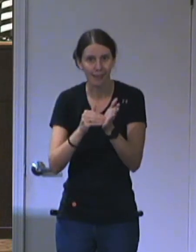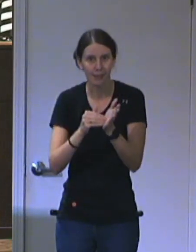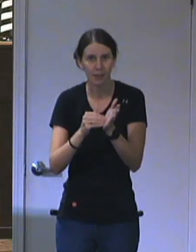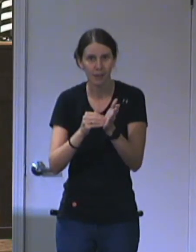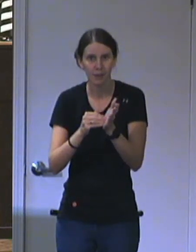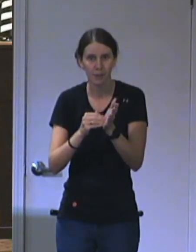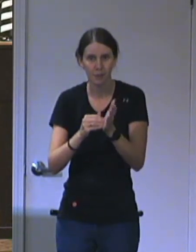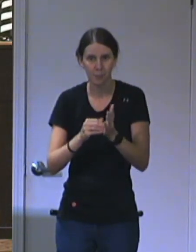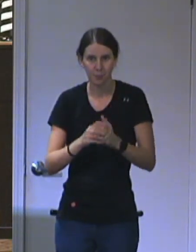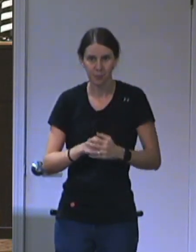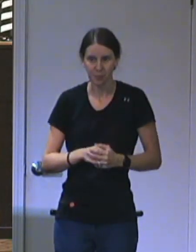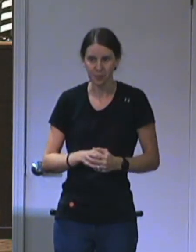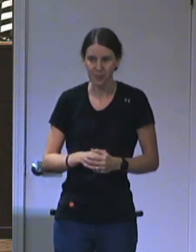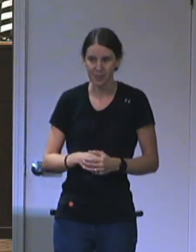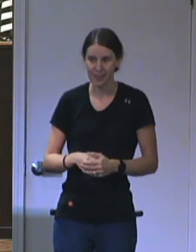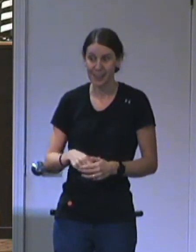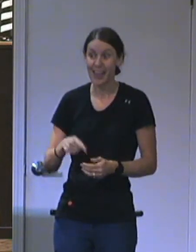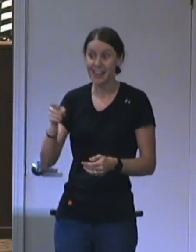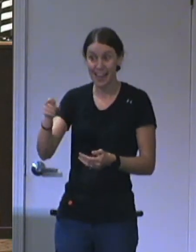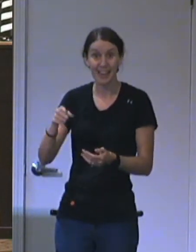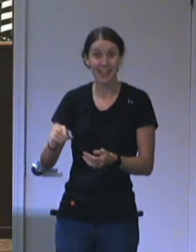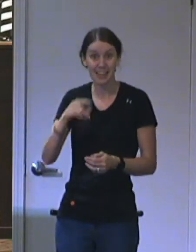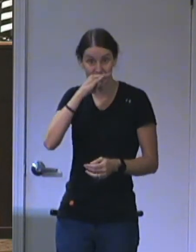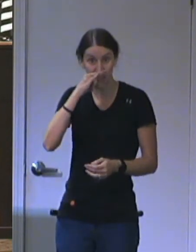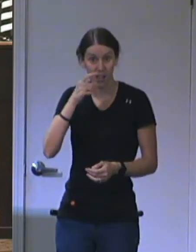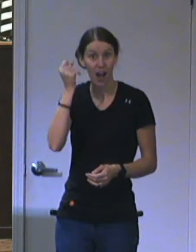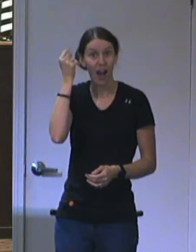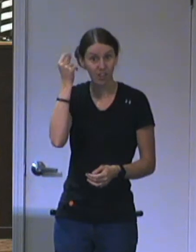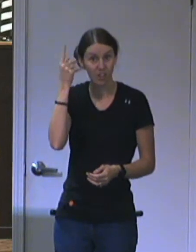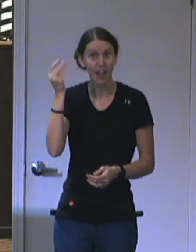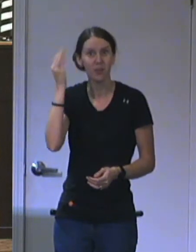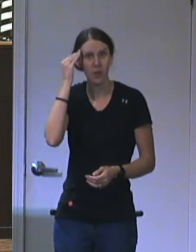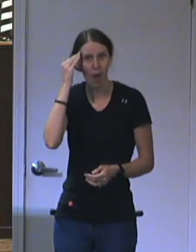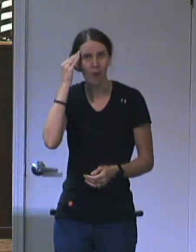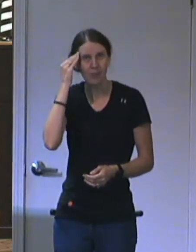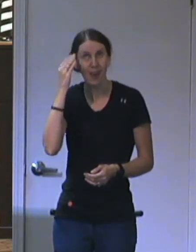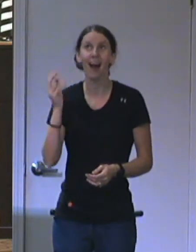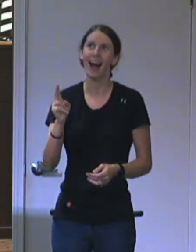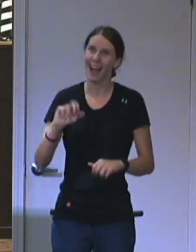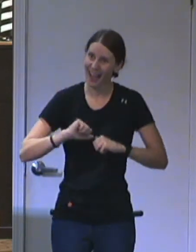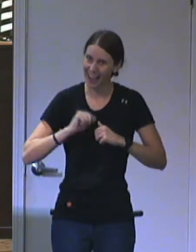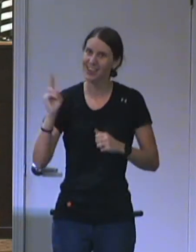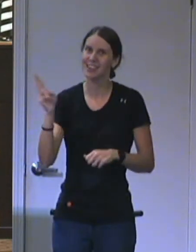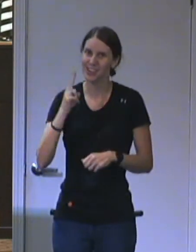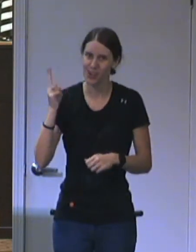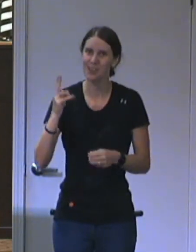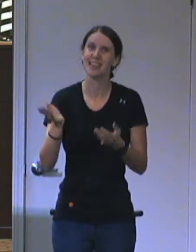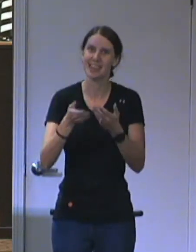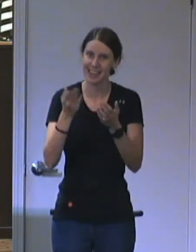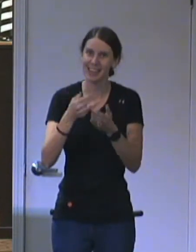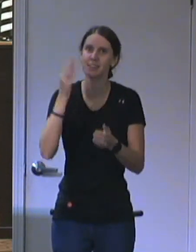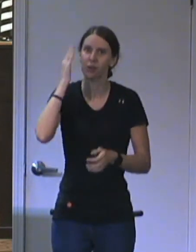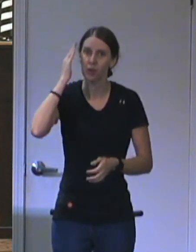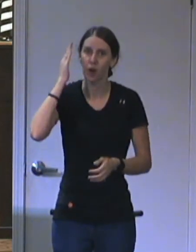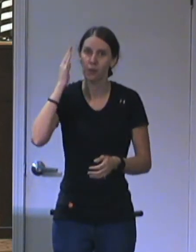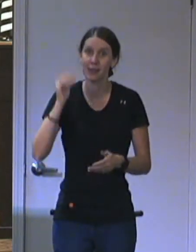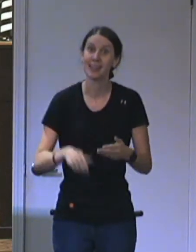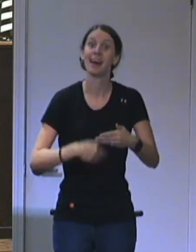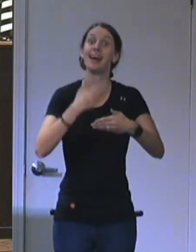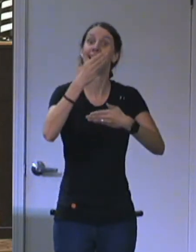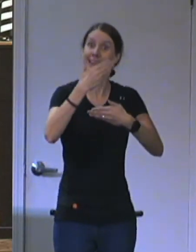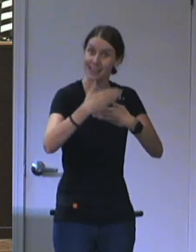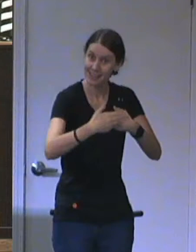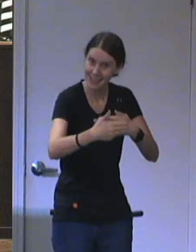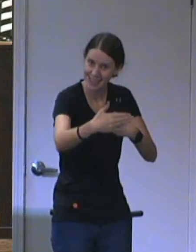they actually have an affinity for it once they learn how to function with it, how they put it into practice. Same